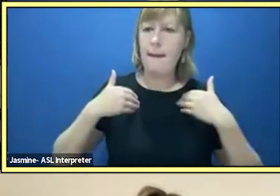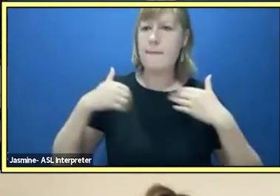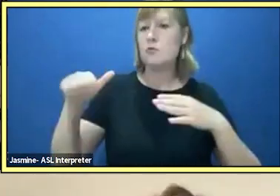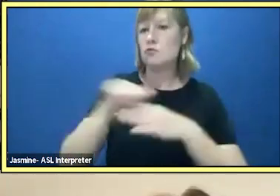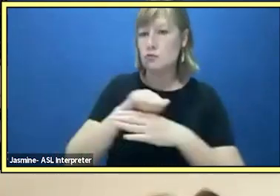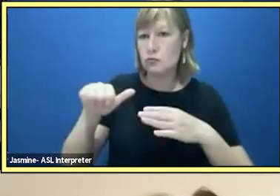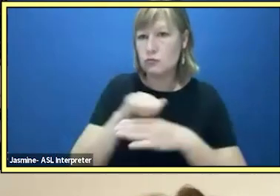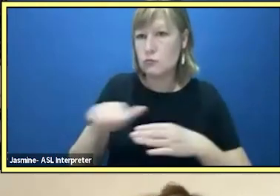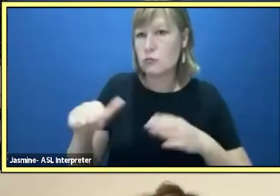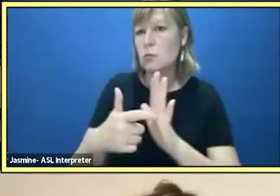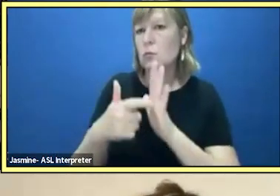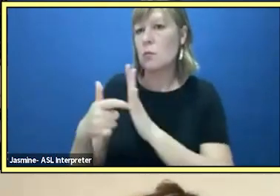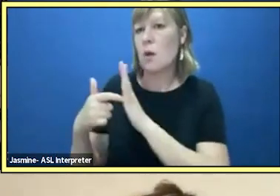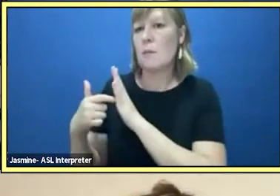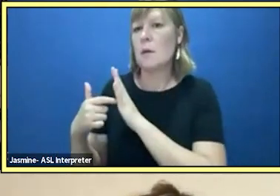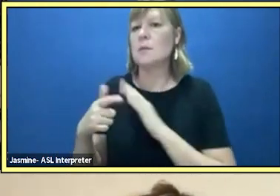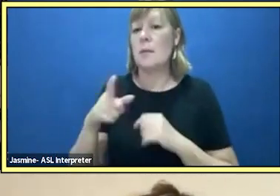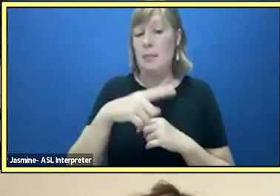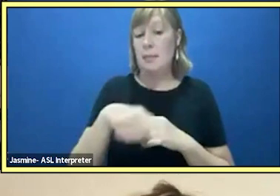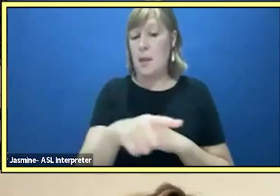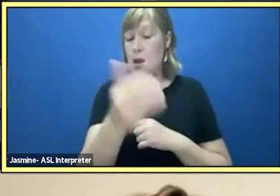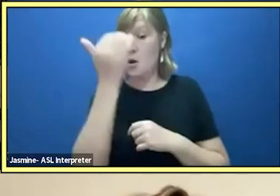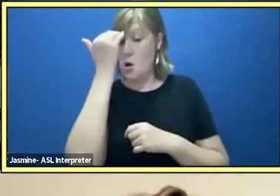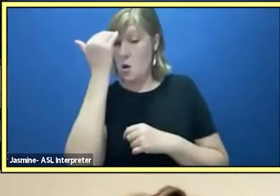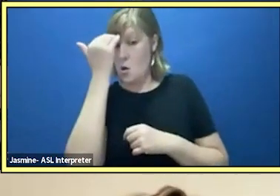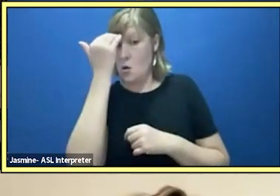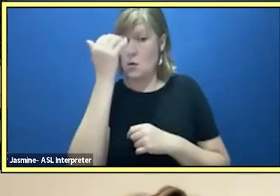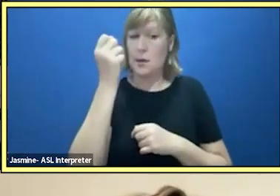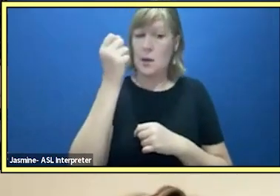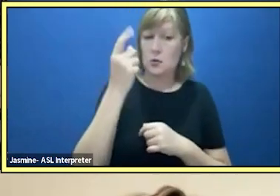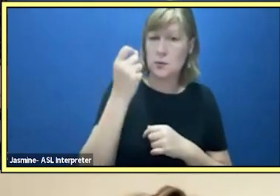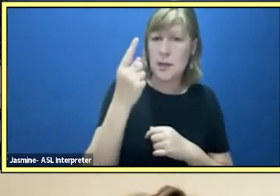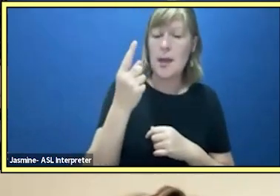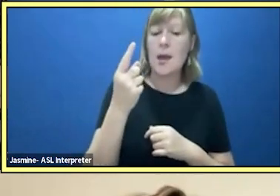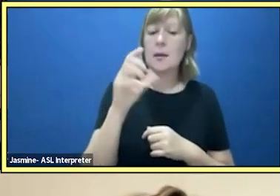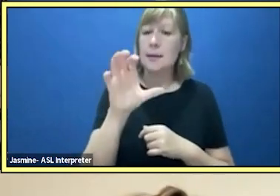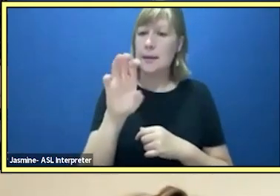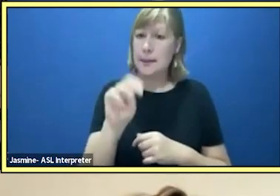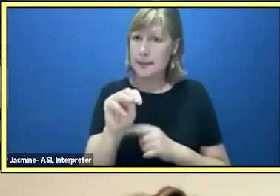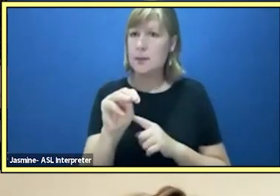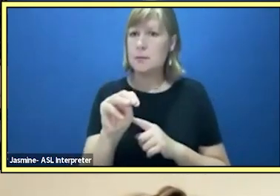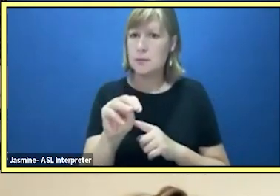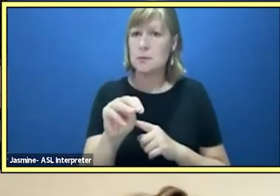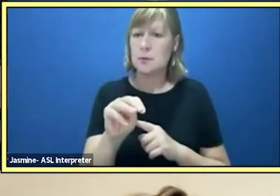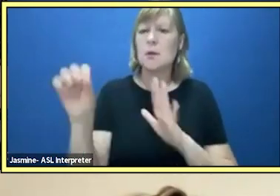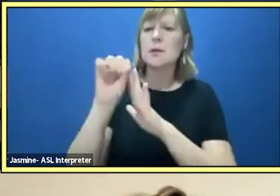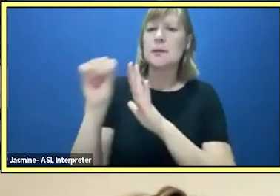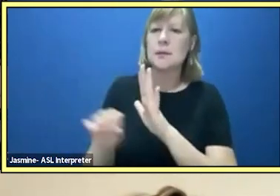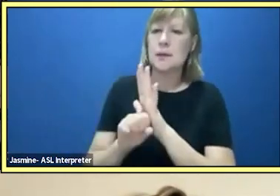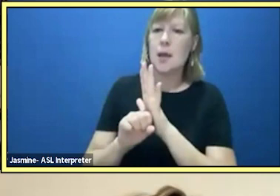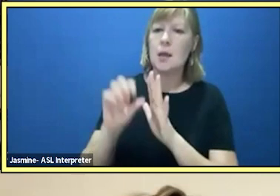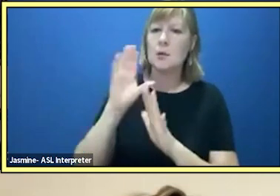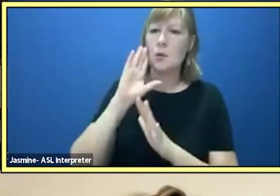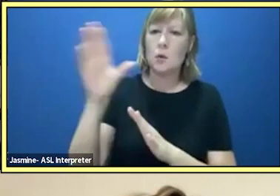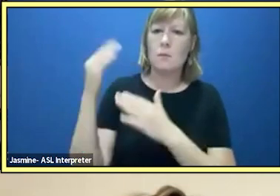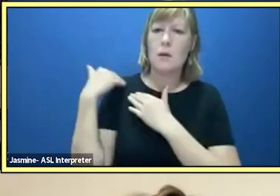the things that we need them to for case management. So the state will provide much of that training, and the case